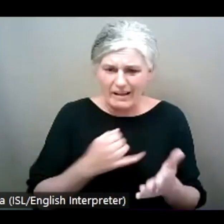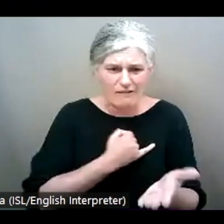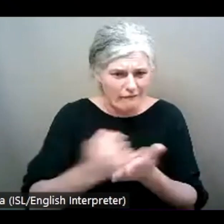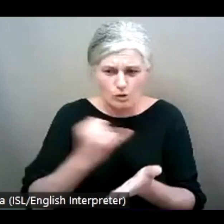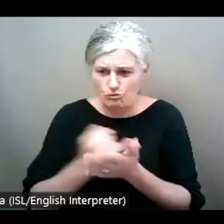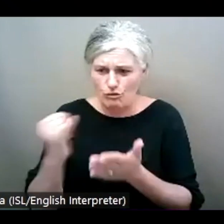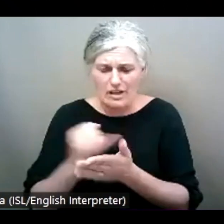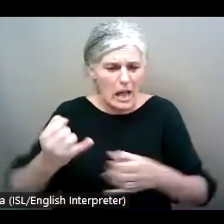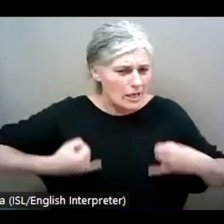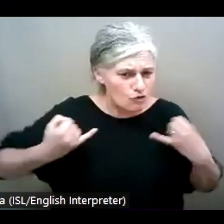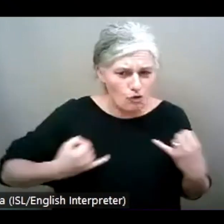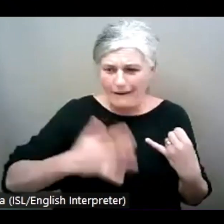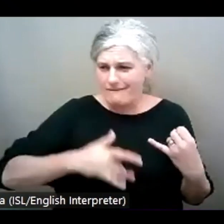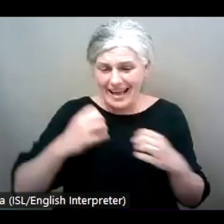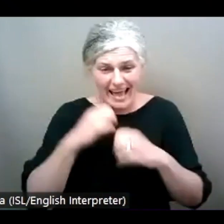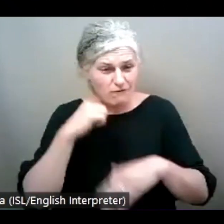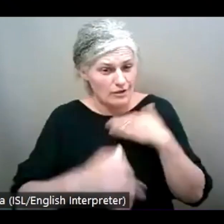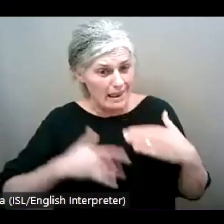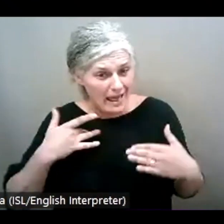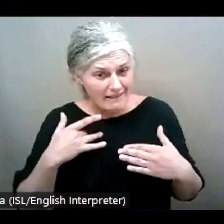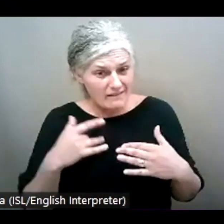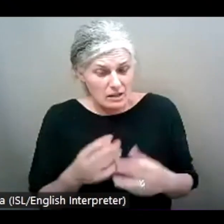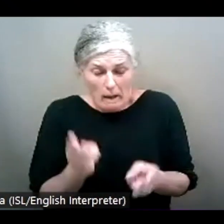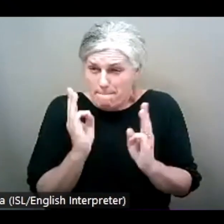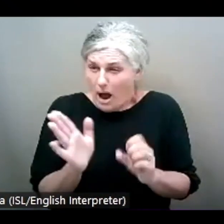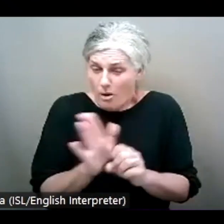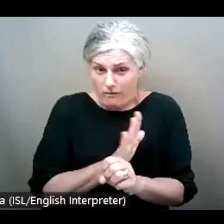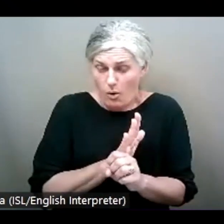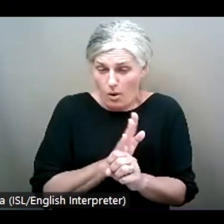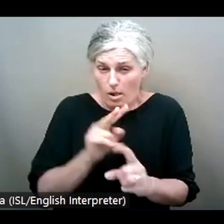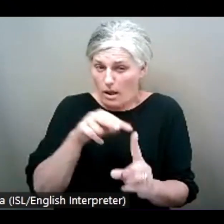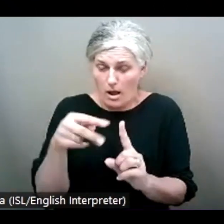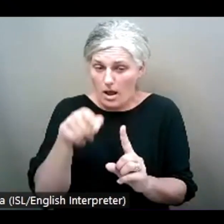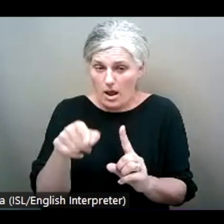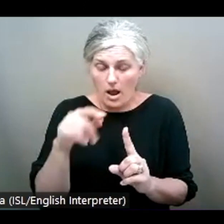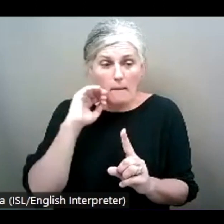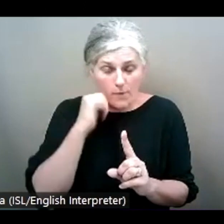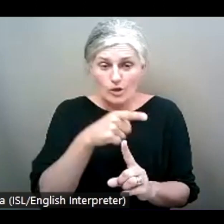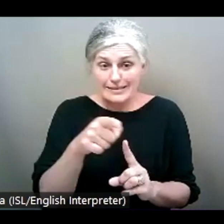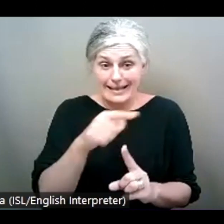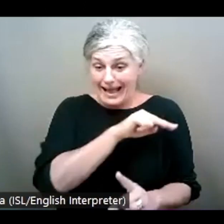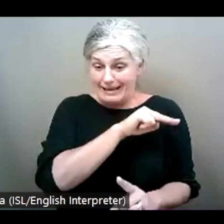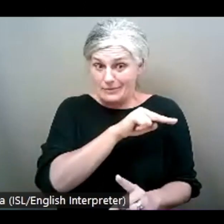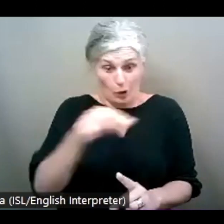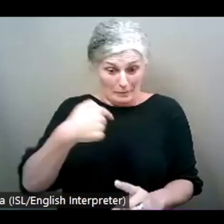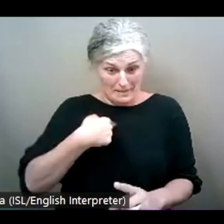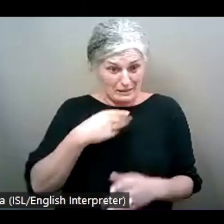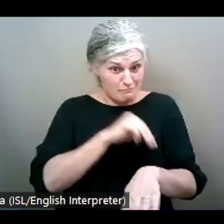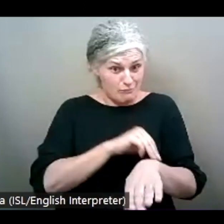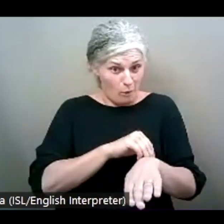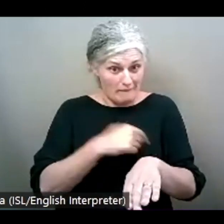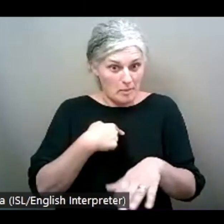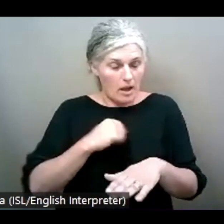social model is empowerment, because you realise, okay, I'm not the problem. And it's, for me, it was such a